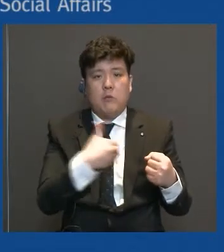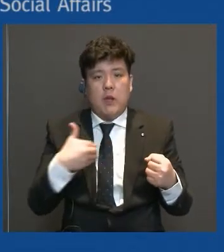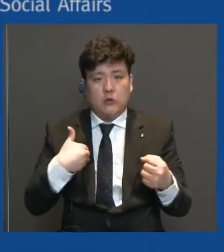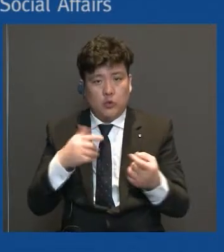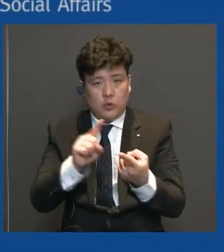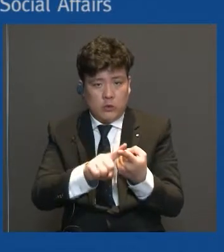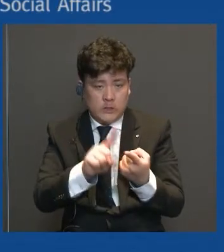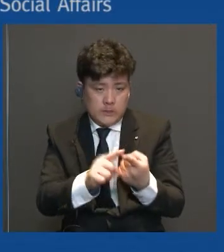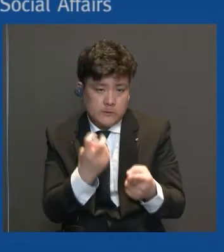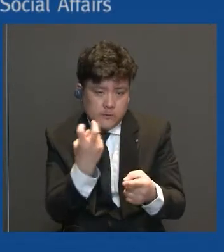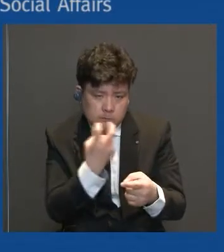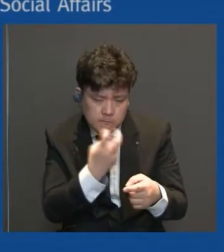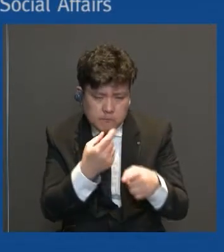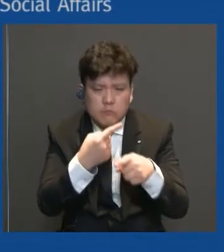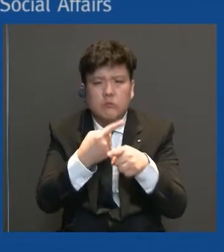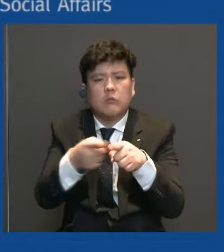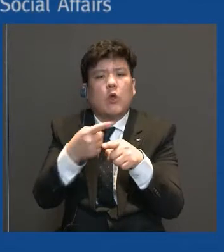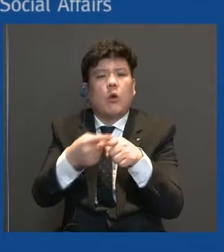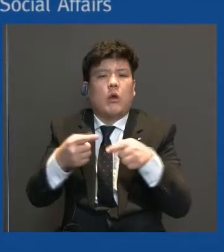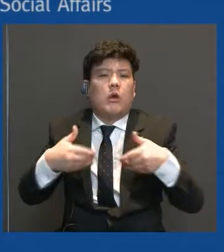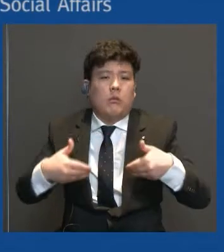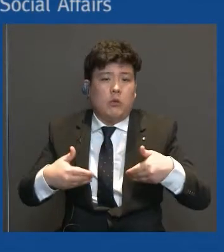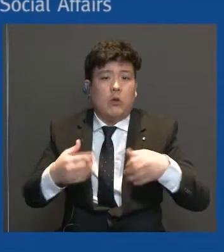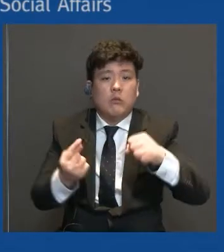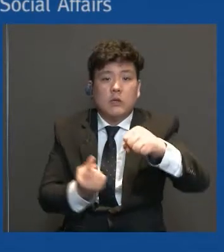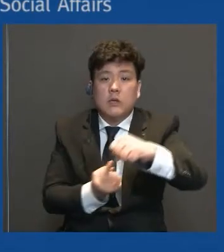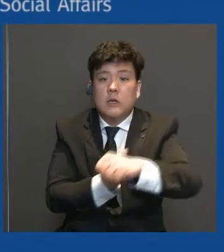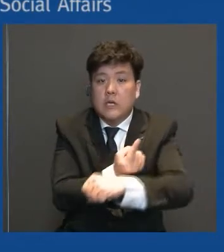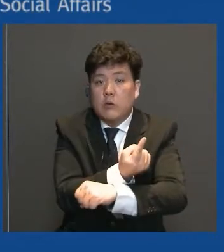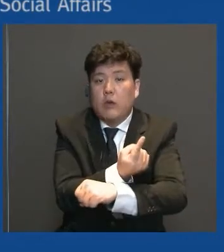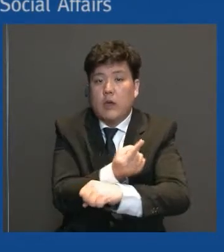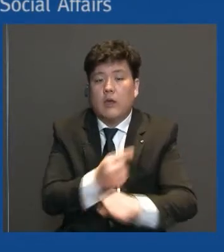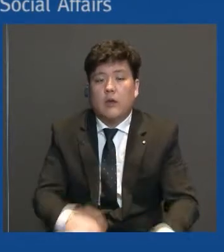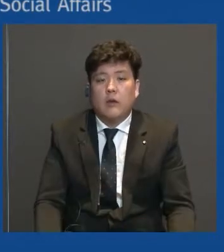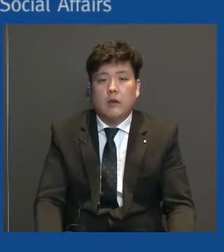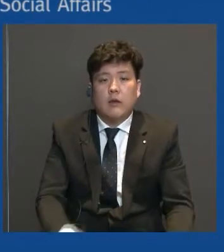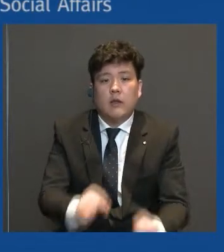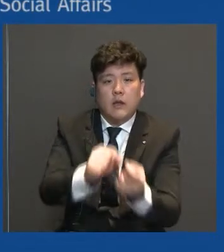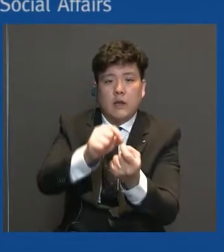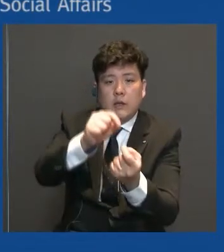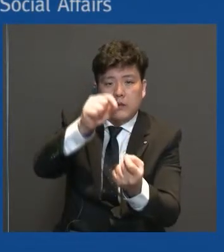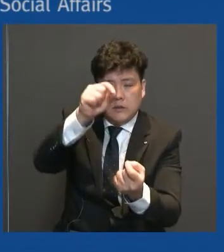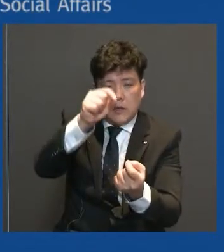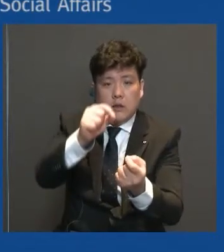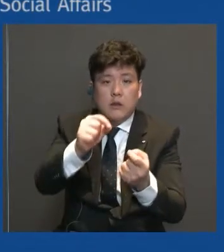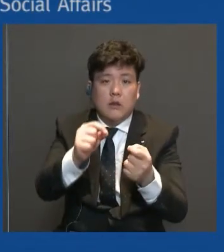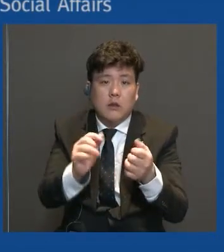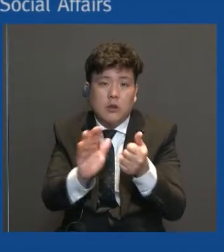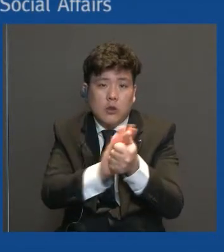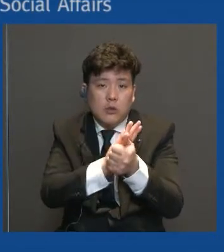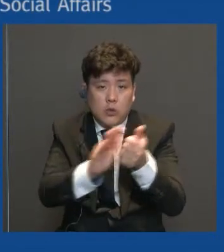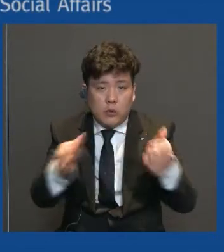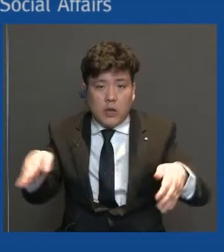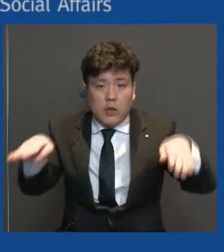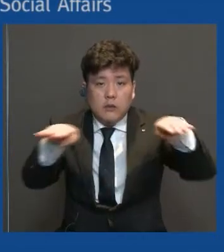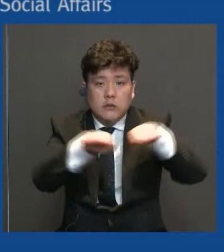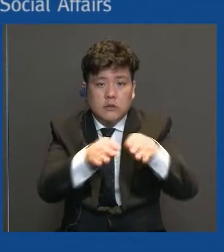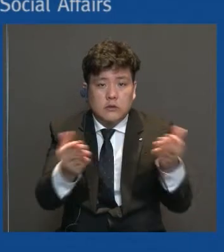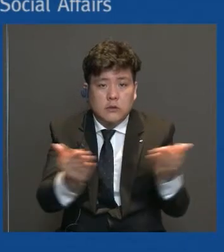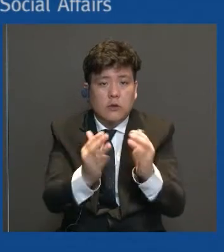operation, and medical and social research of long-term care facilities. We also need to address